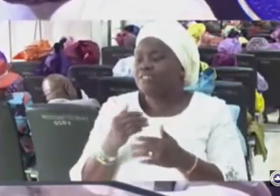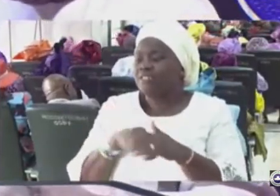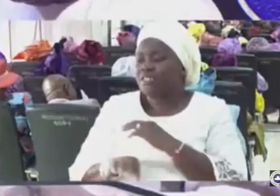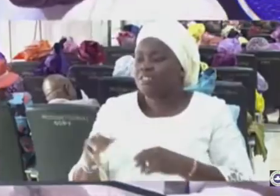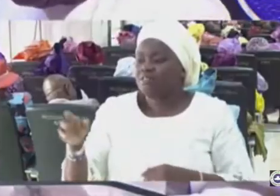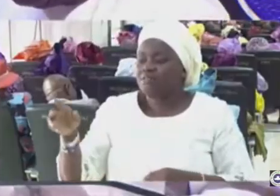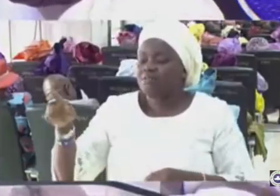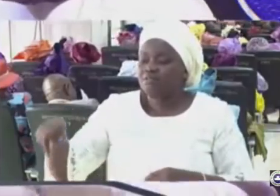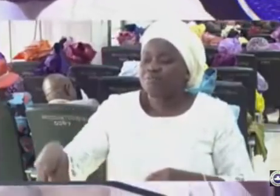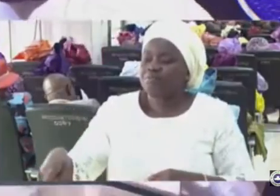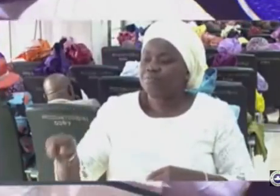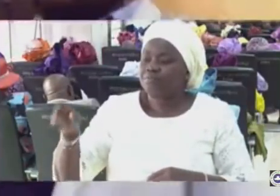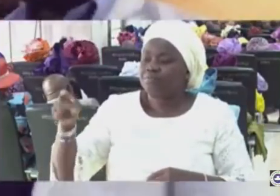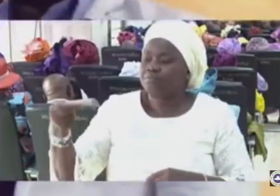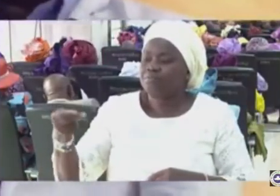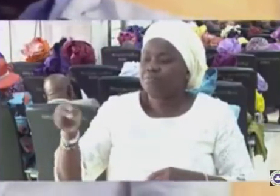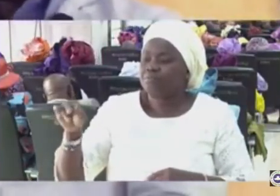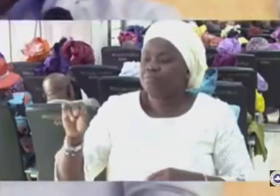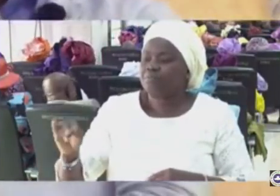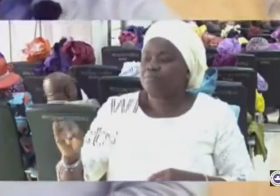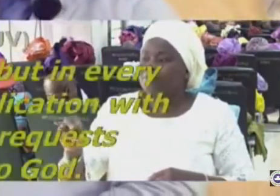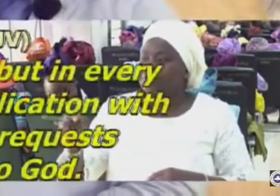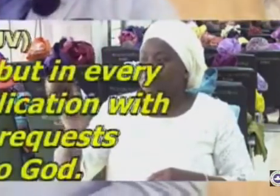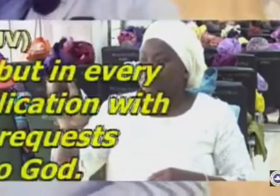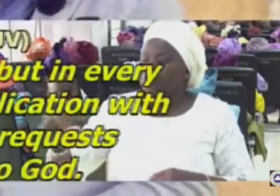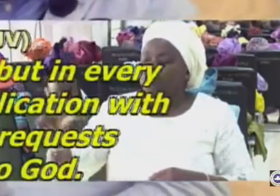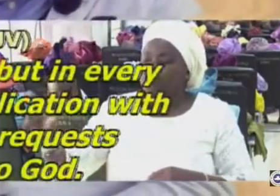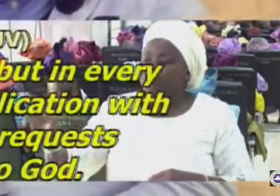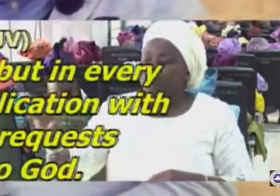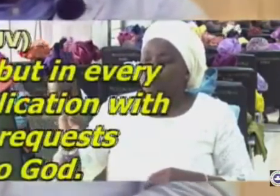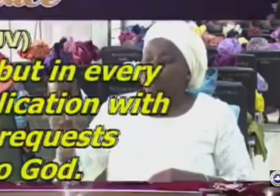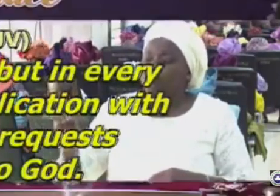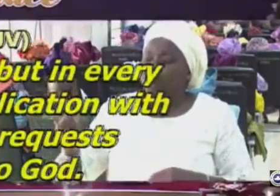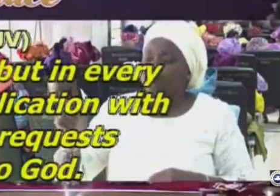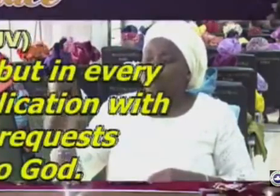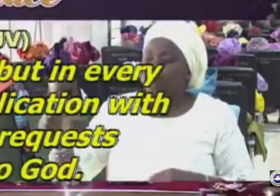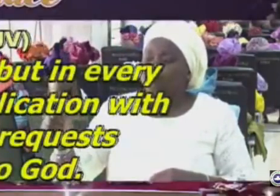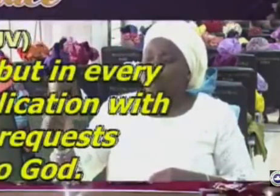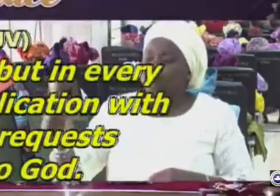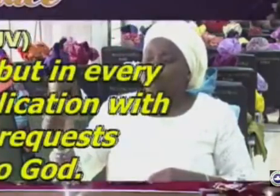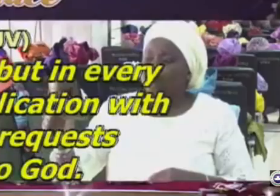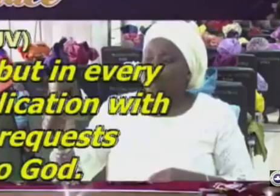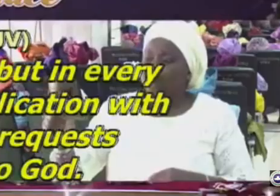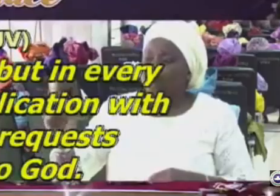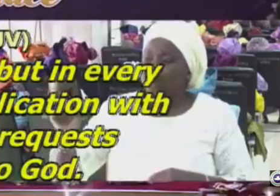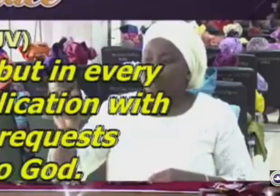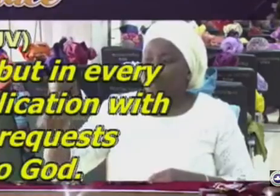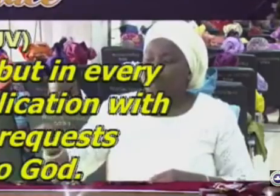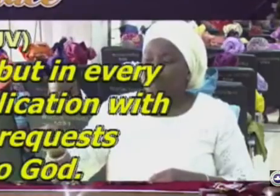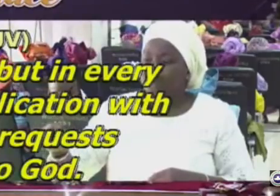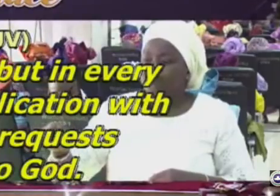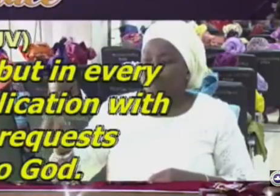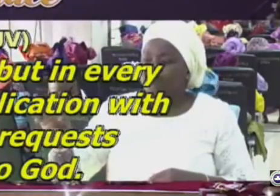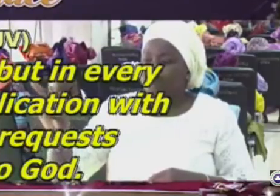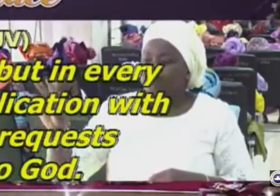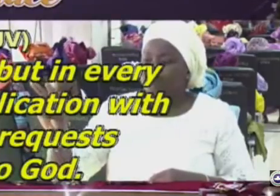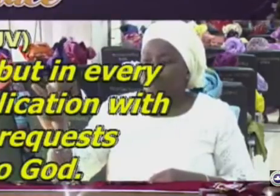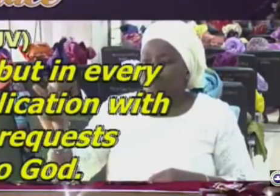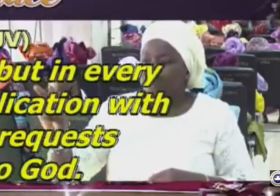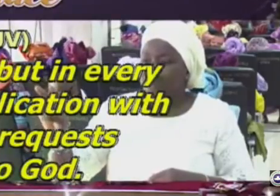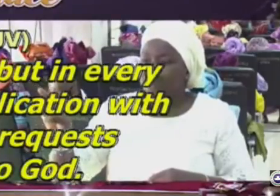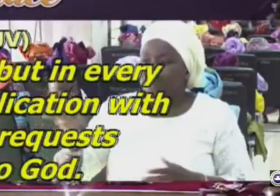to 7, it says, be careful for nothing. In other words, don't worry. But in all